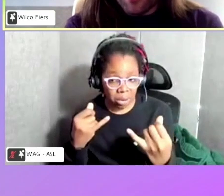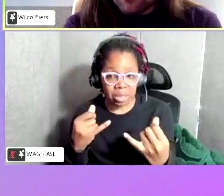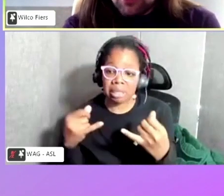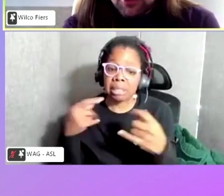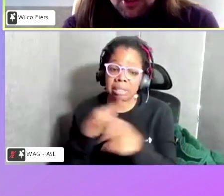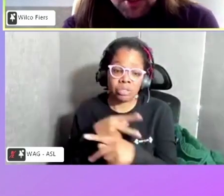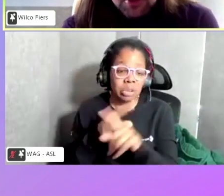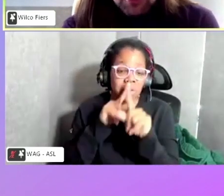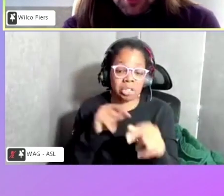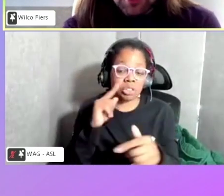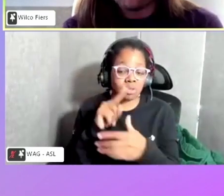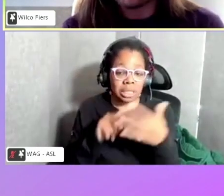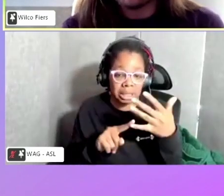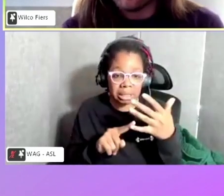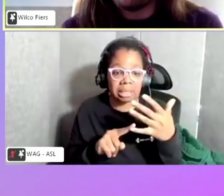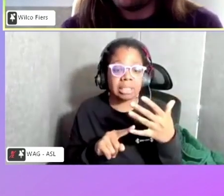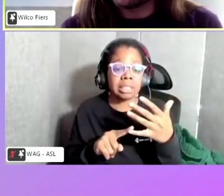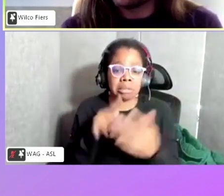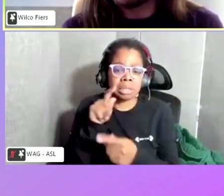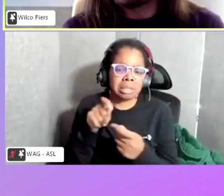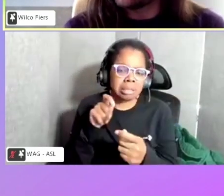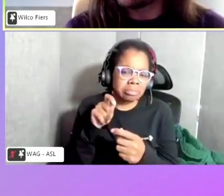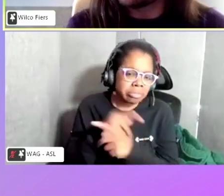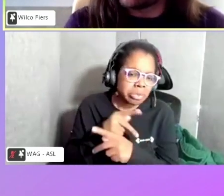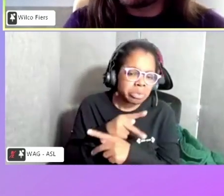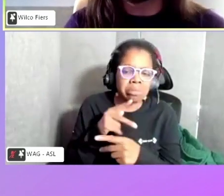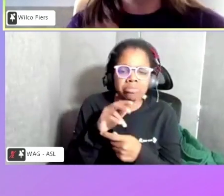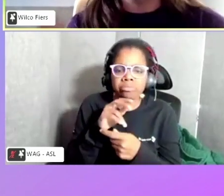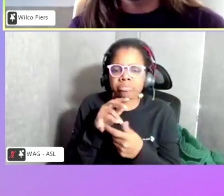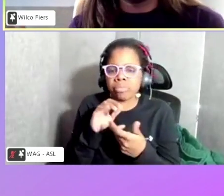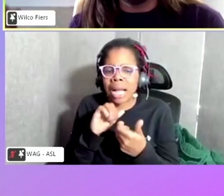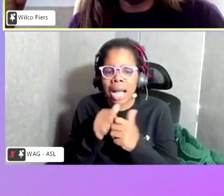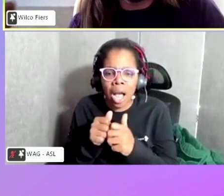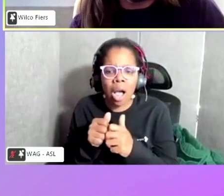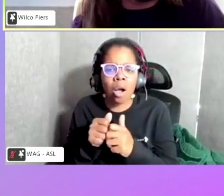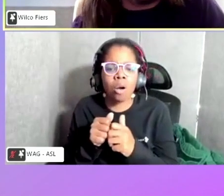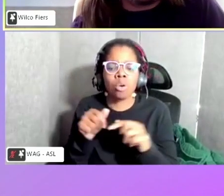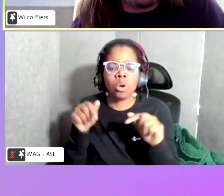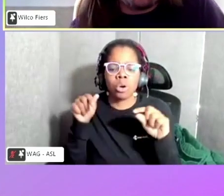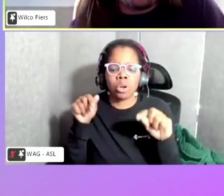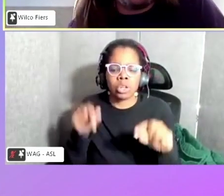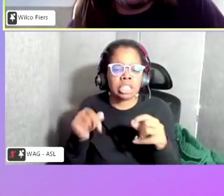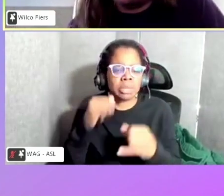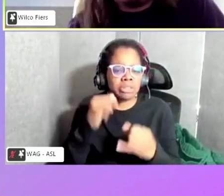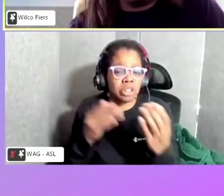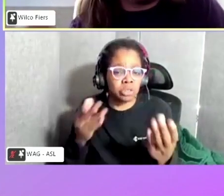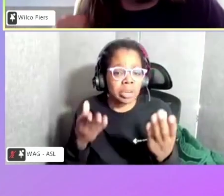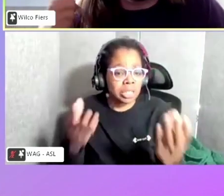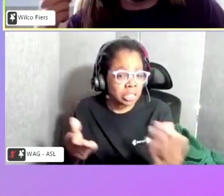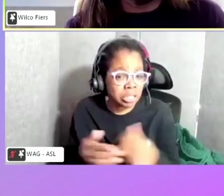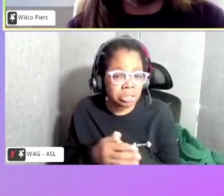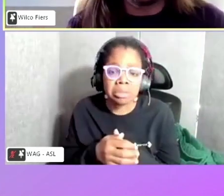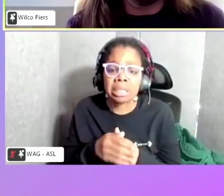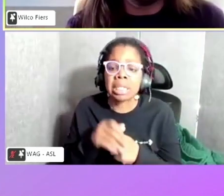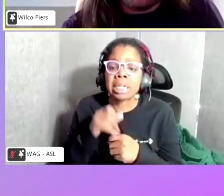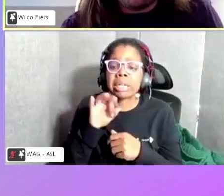figure out answers to these pieces and exactly how we are going to figure how we get this to a final recommendation, whether or not